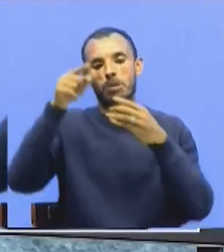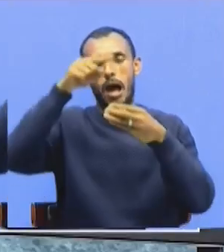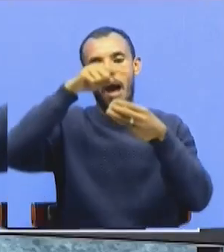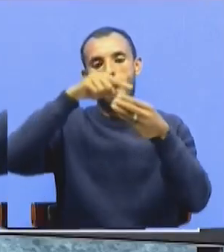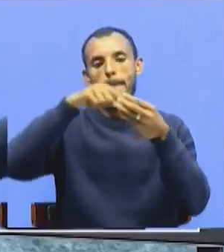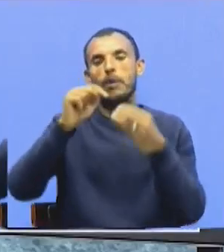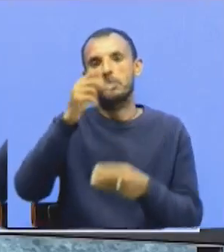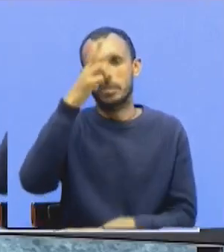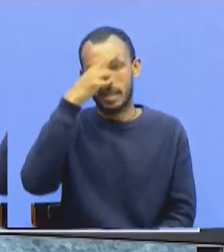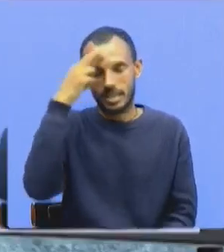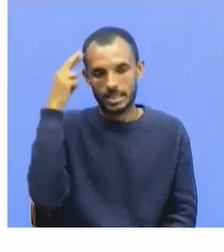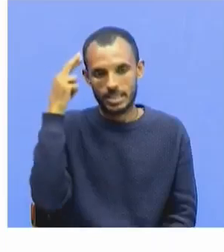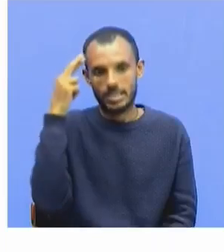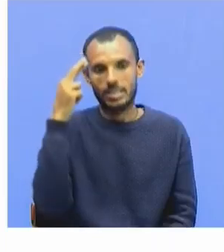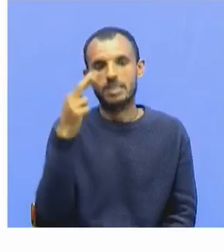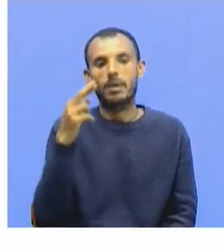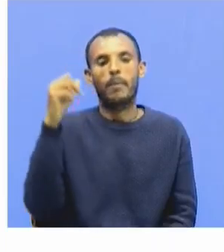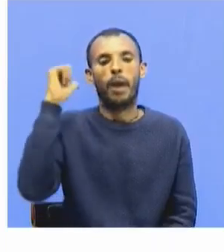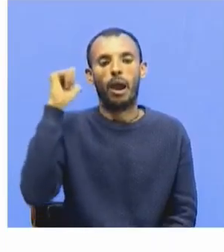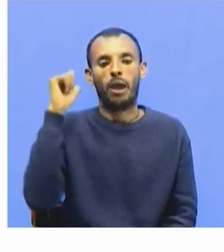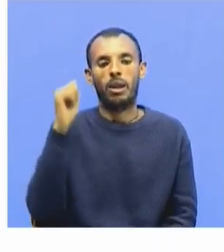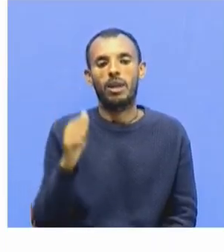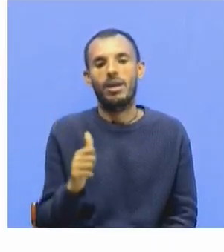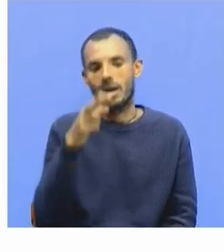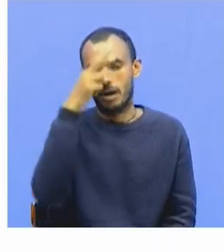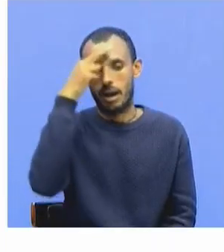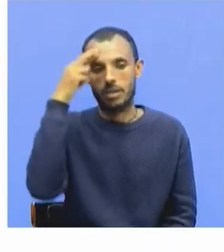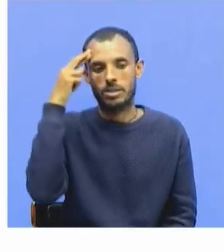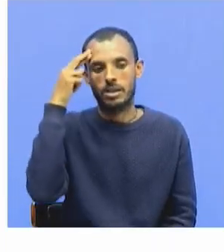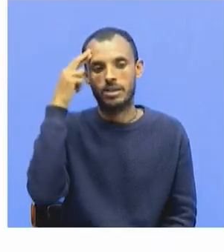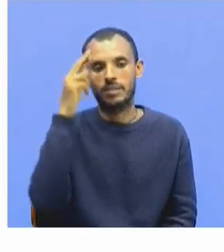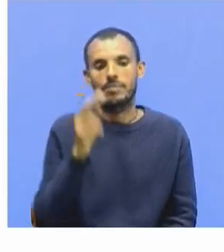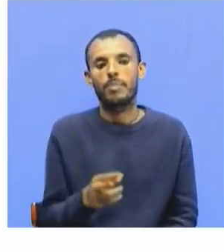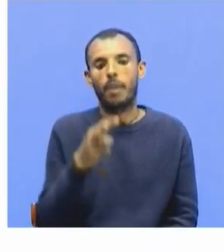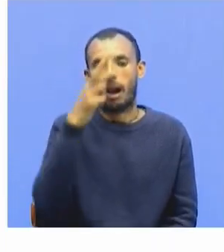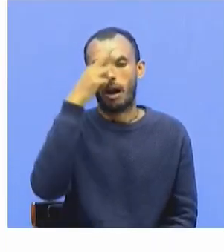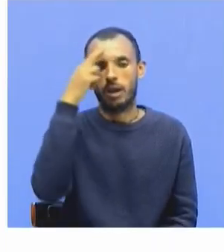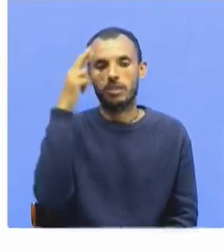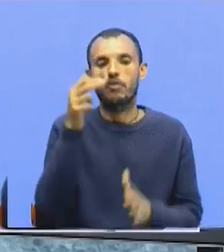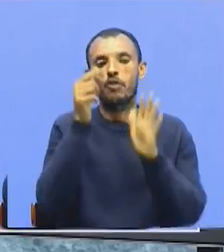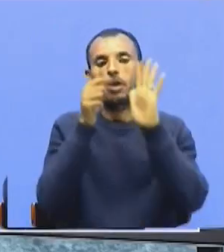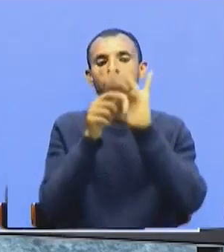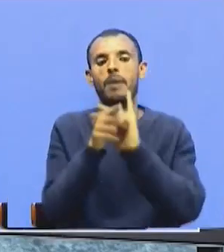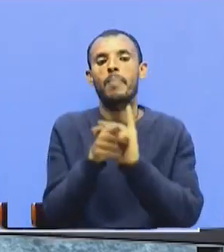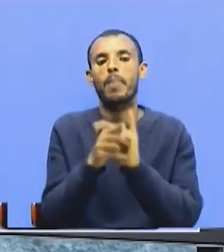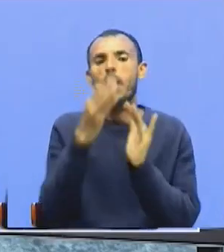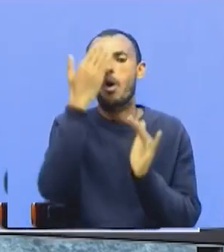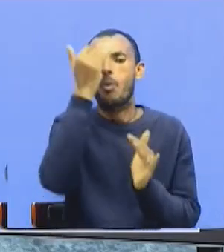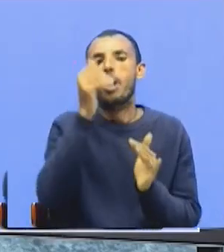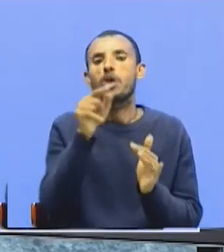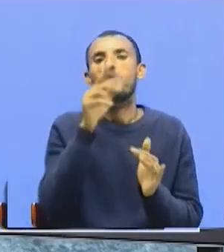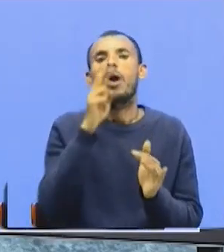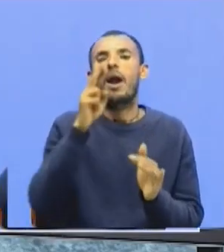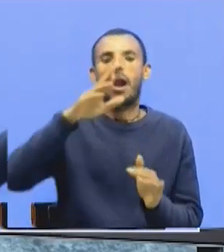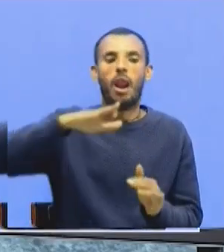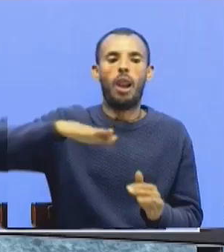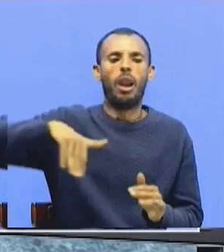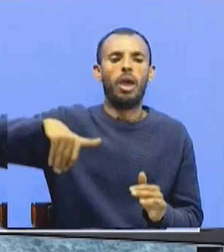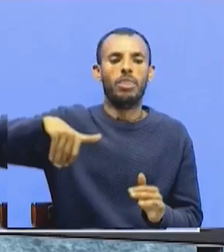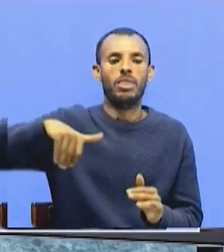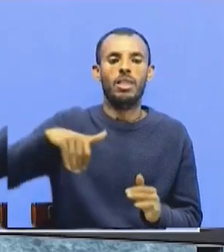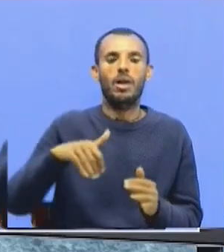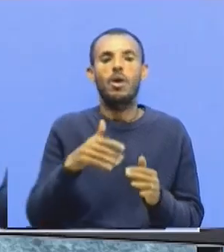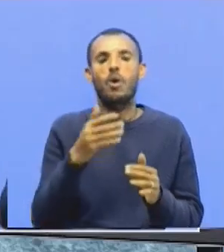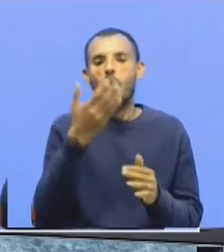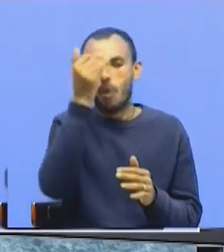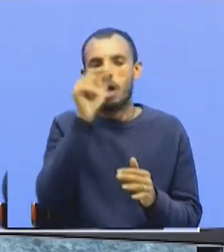the reason behind. Reason. For example, why you are late. Why